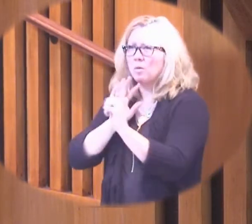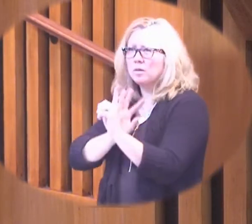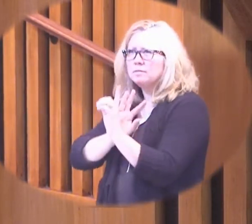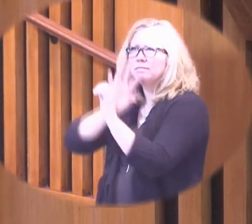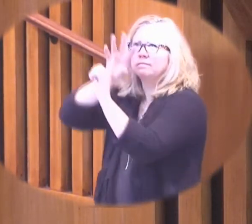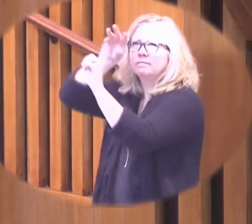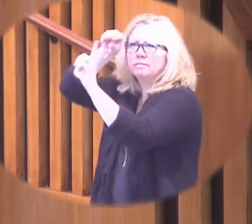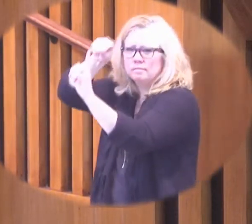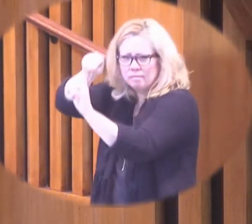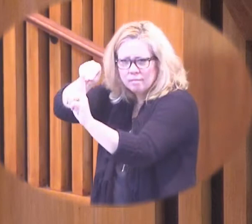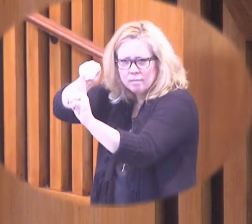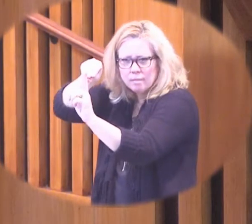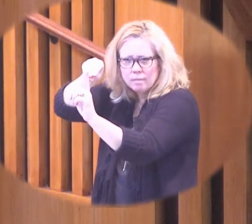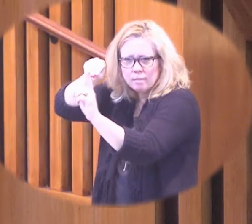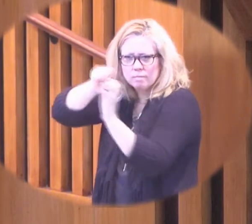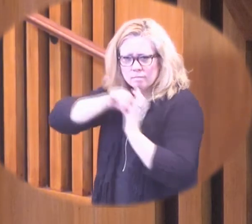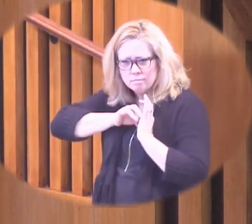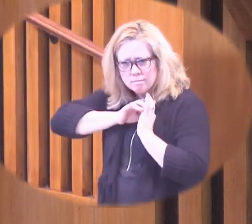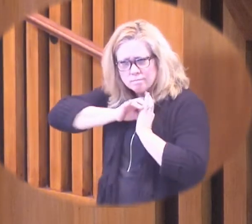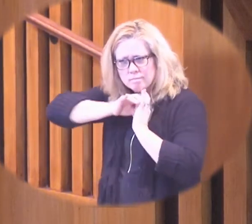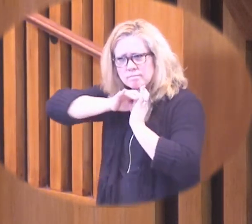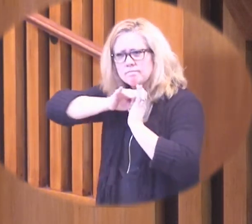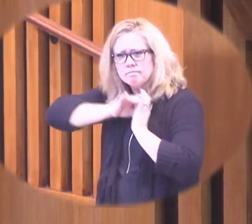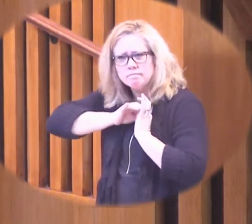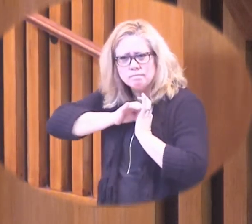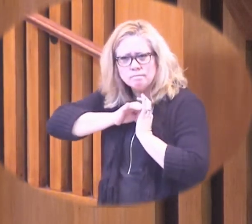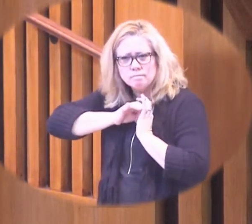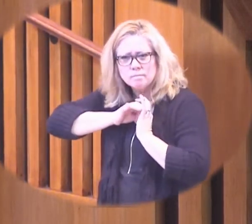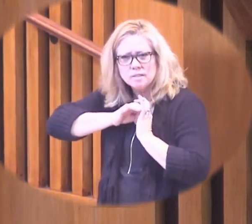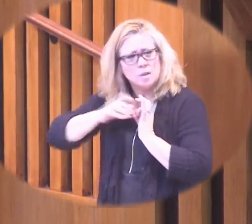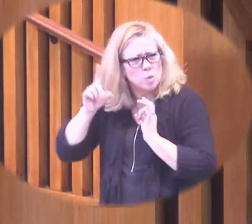This church is our well